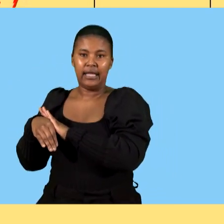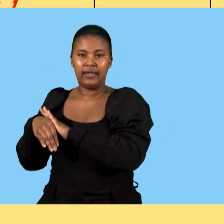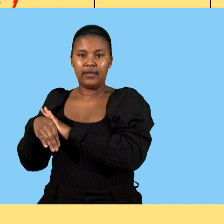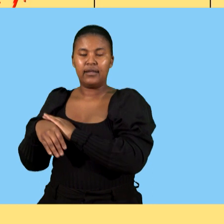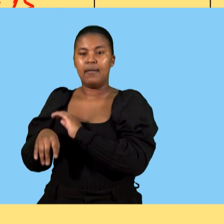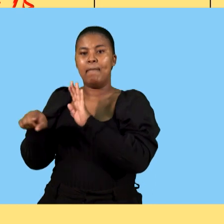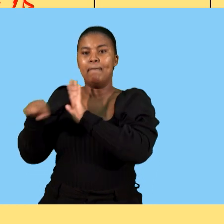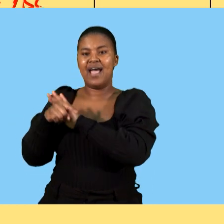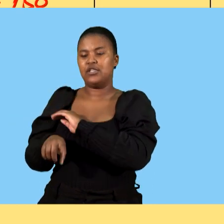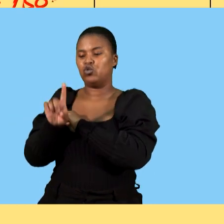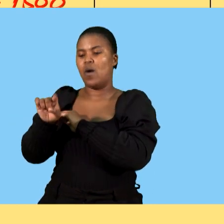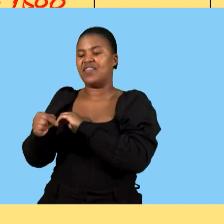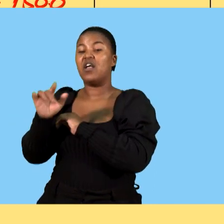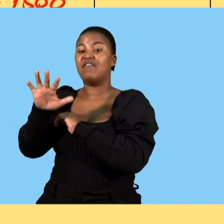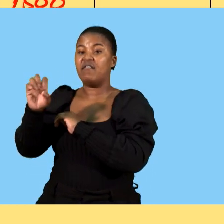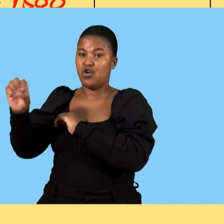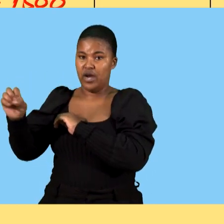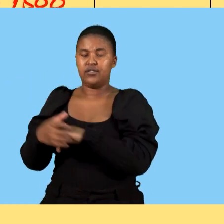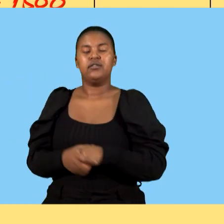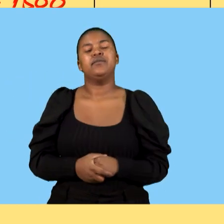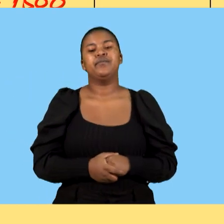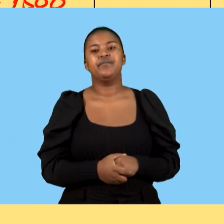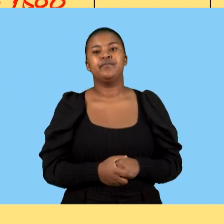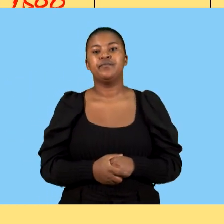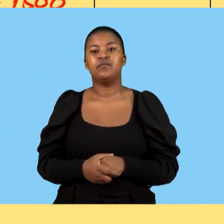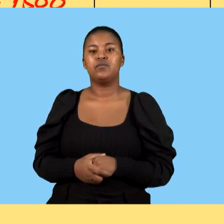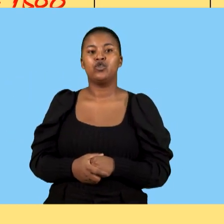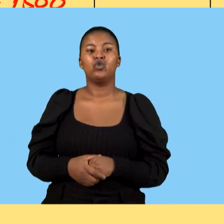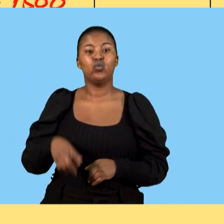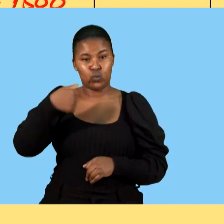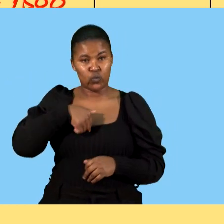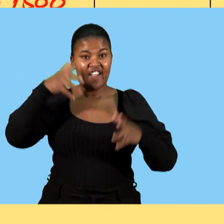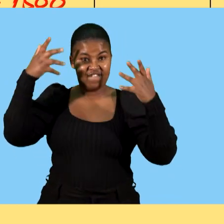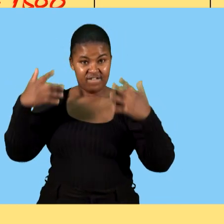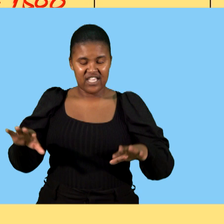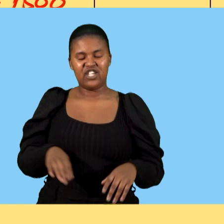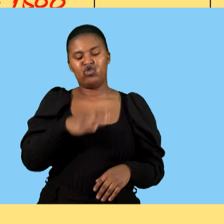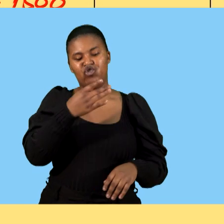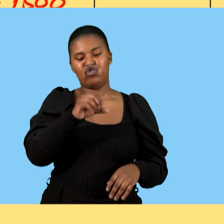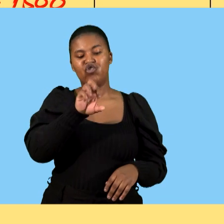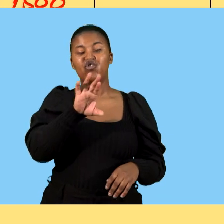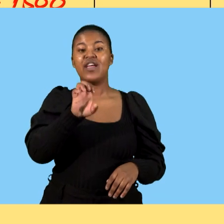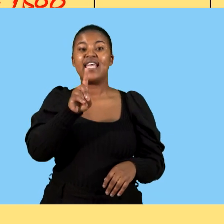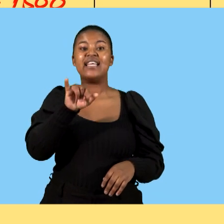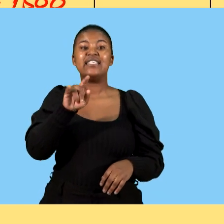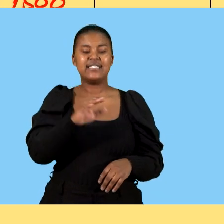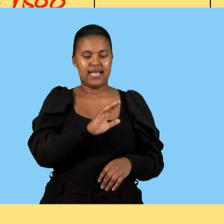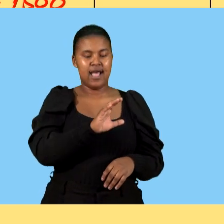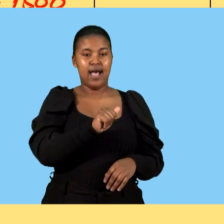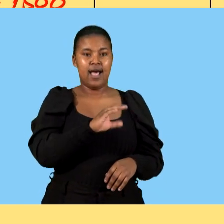say minus 1.5. And then we credit accrued expense. And then accrued